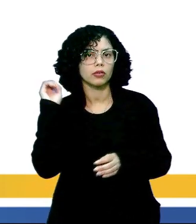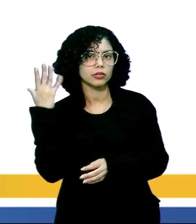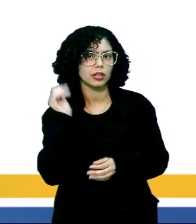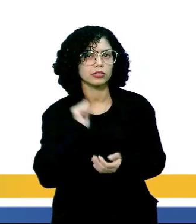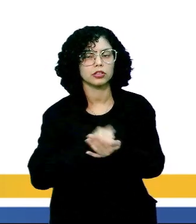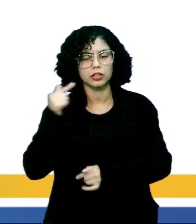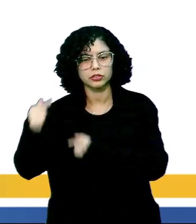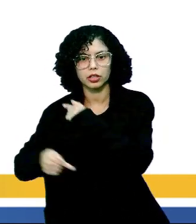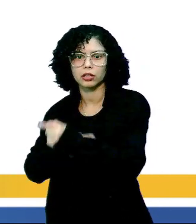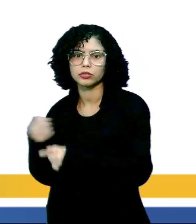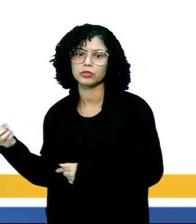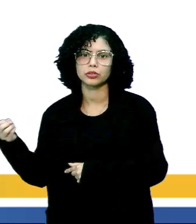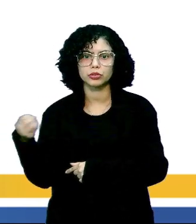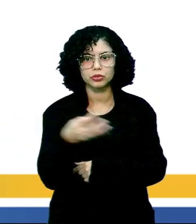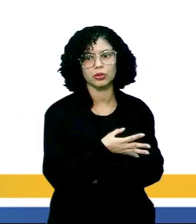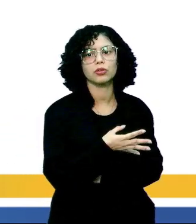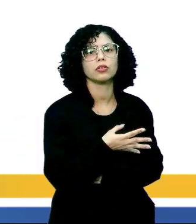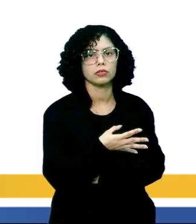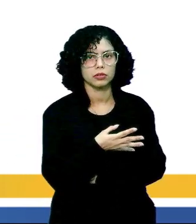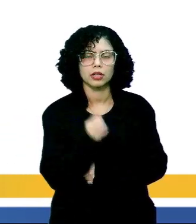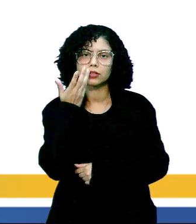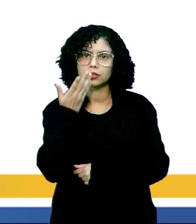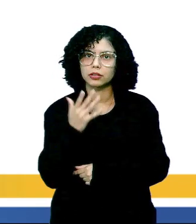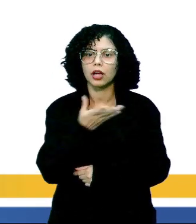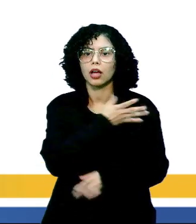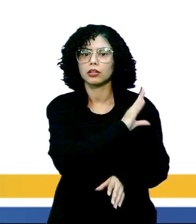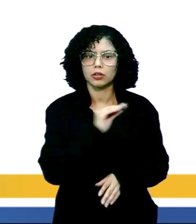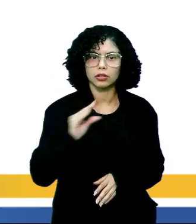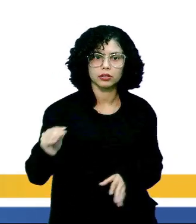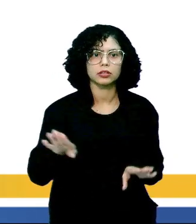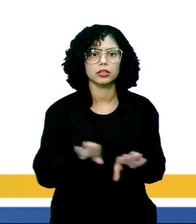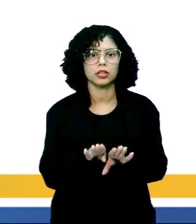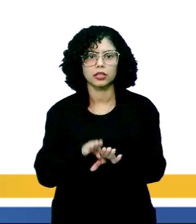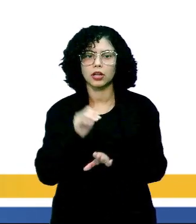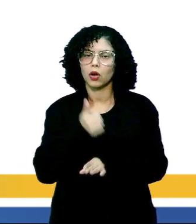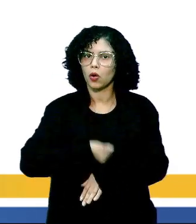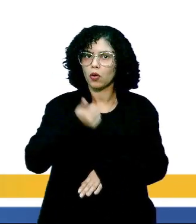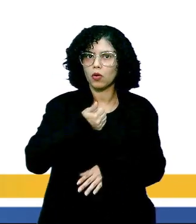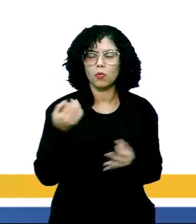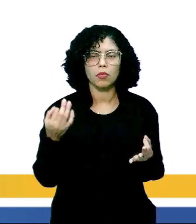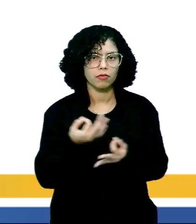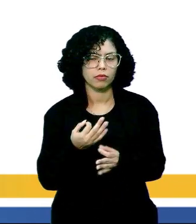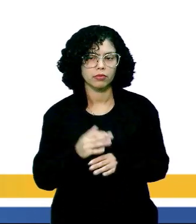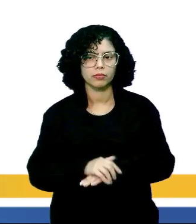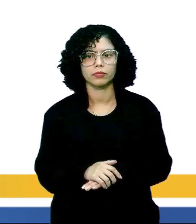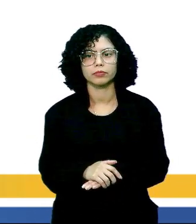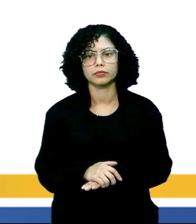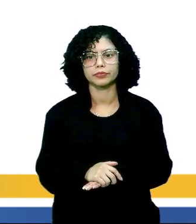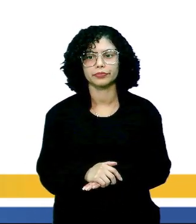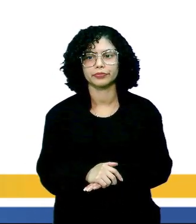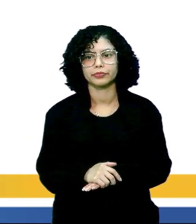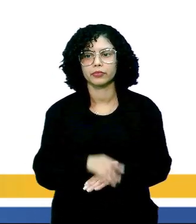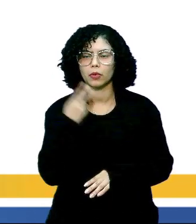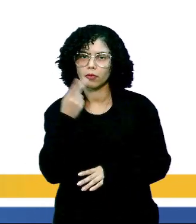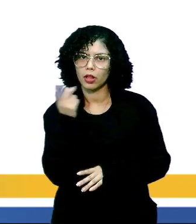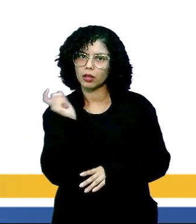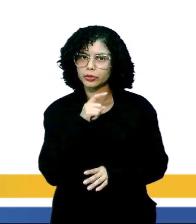it will not have a positive effect on the younger generation. Nós temos